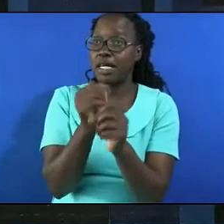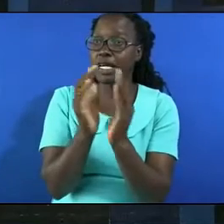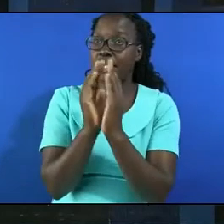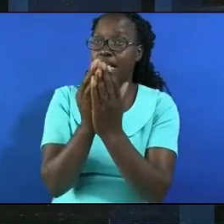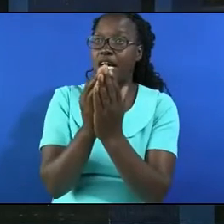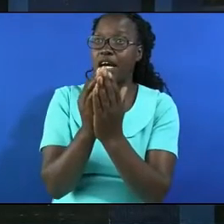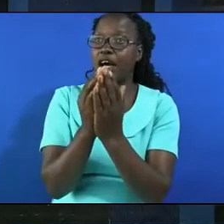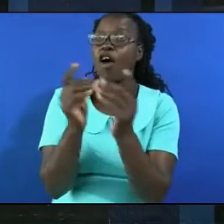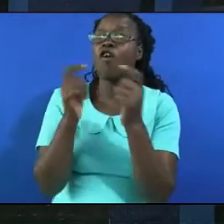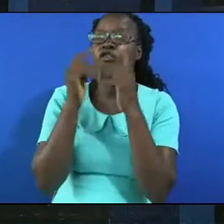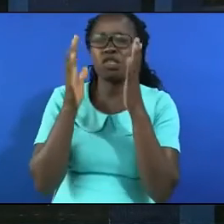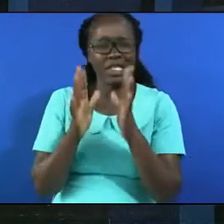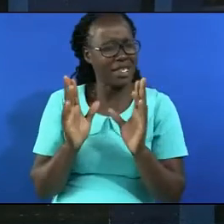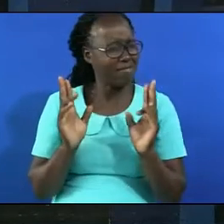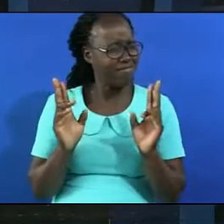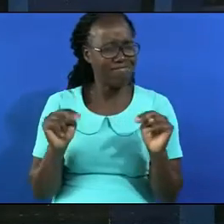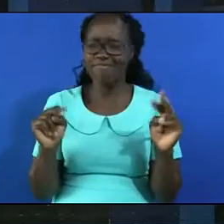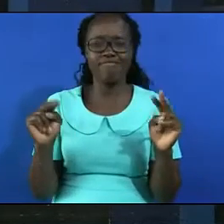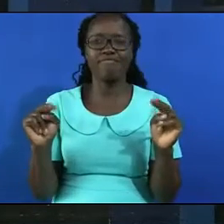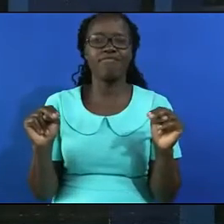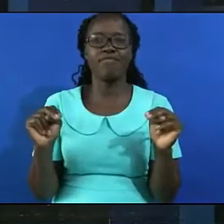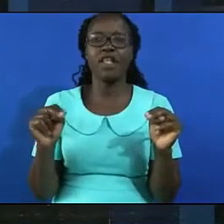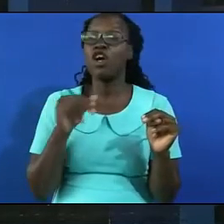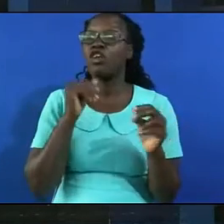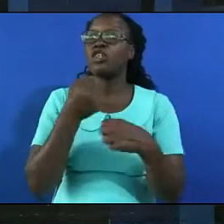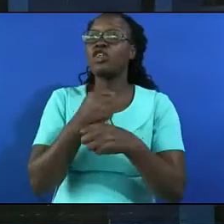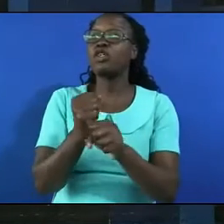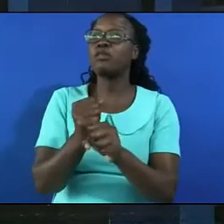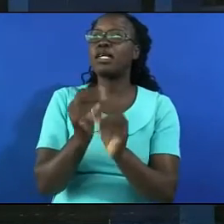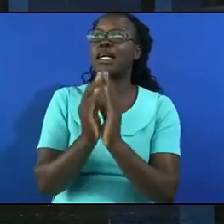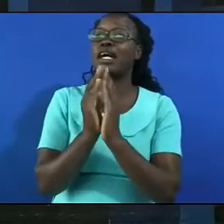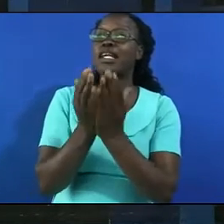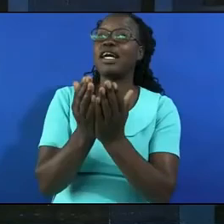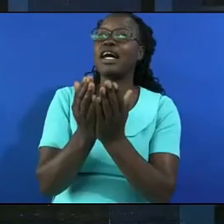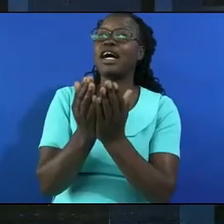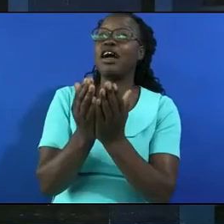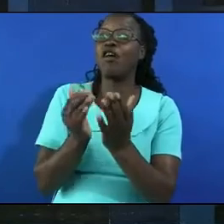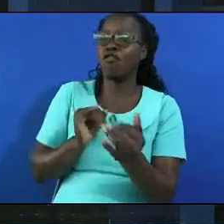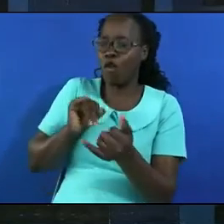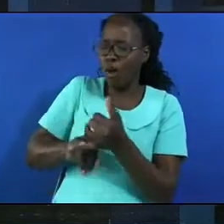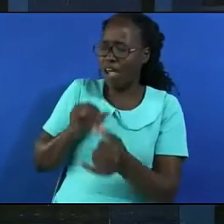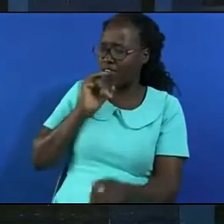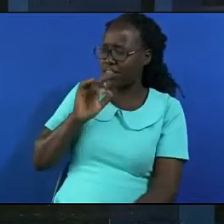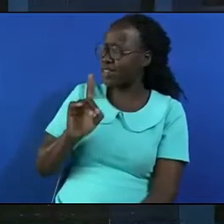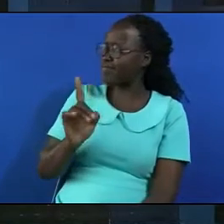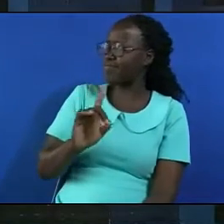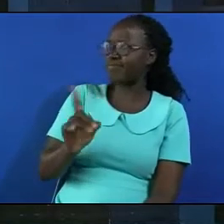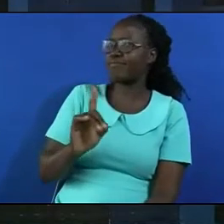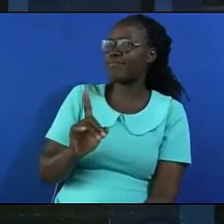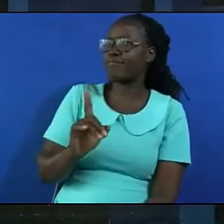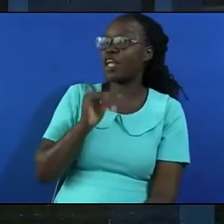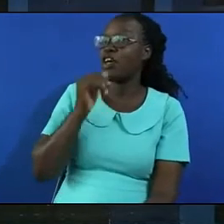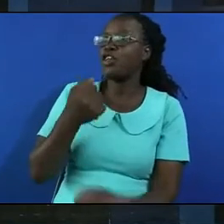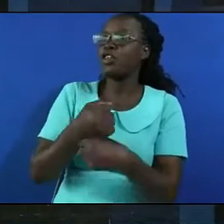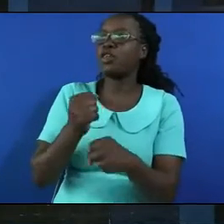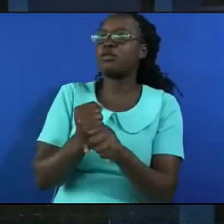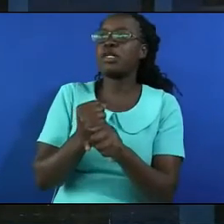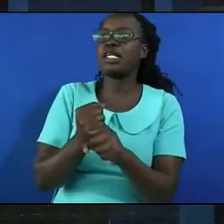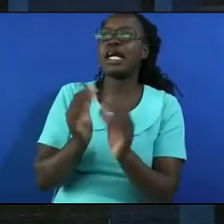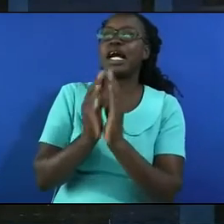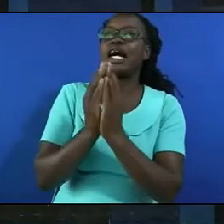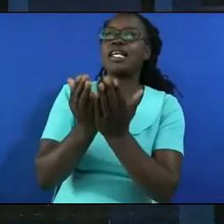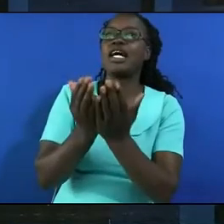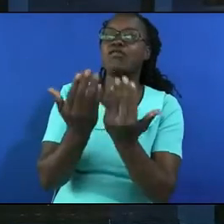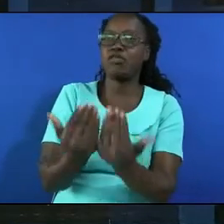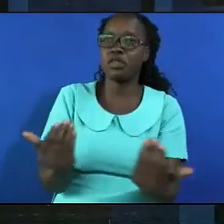ark for sinners. He was not making an ark for his wife. He was not making an ark for